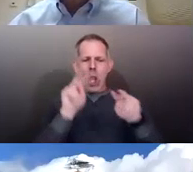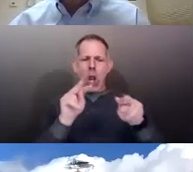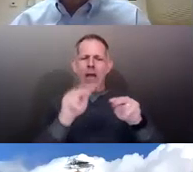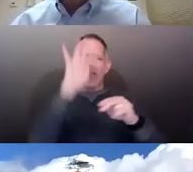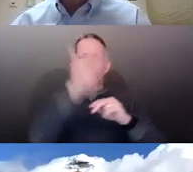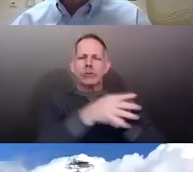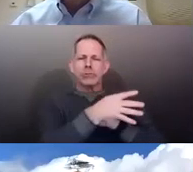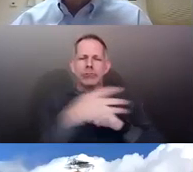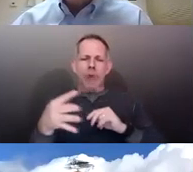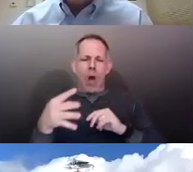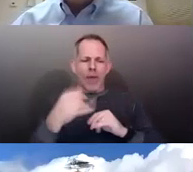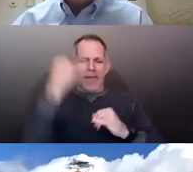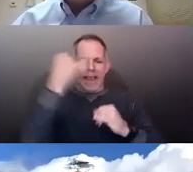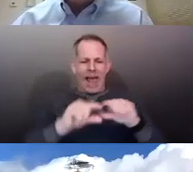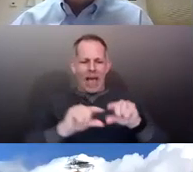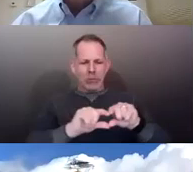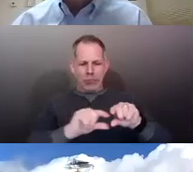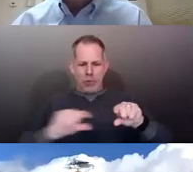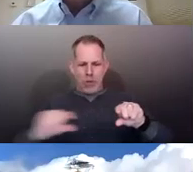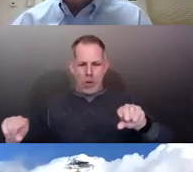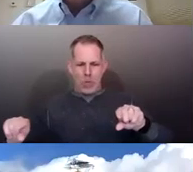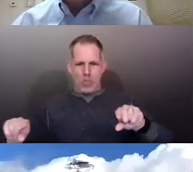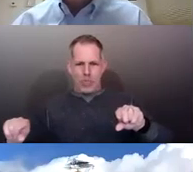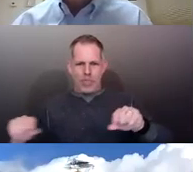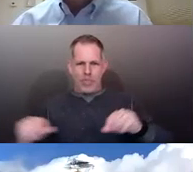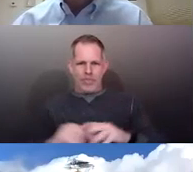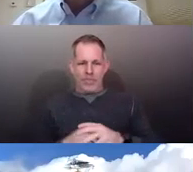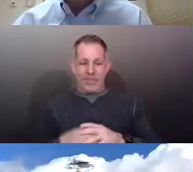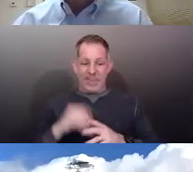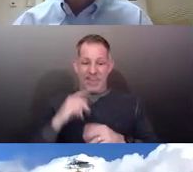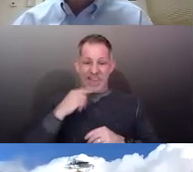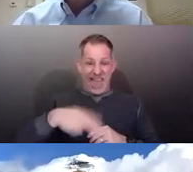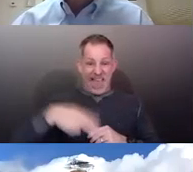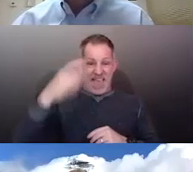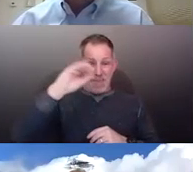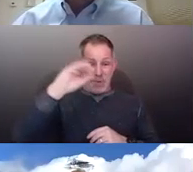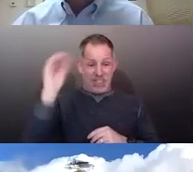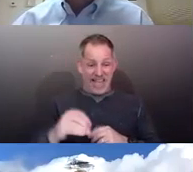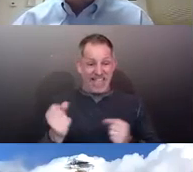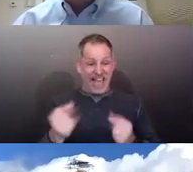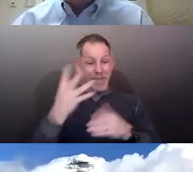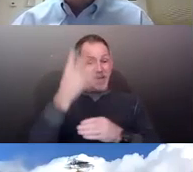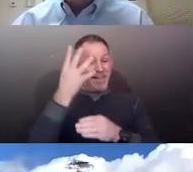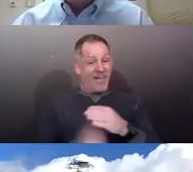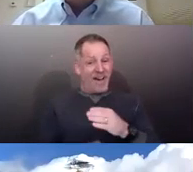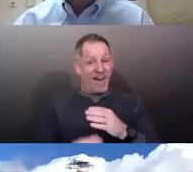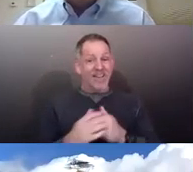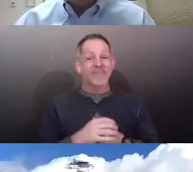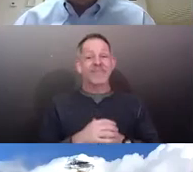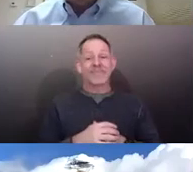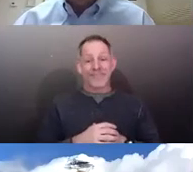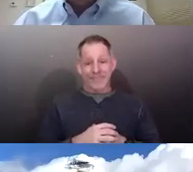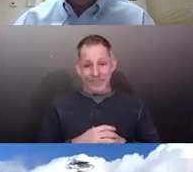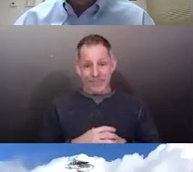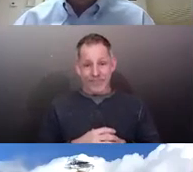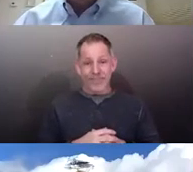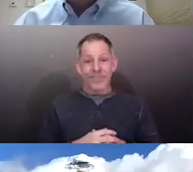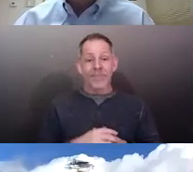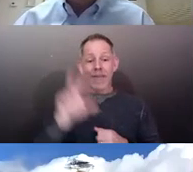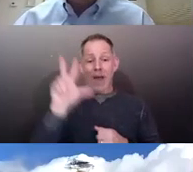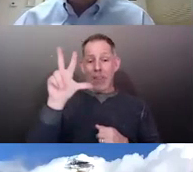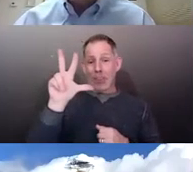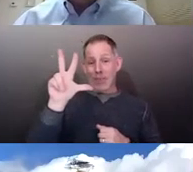at the number of deaths that have occurred there, the first thing you see is that, well, that's about 3/4 of the deaths have occurred in individuals